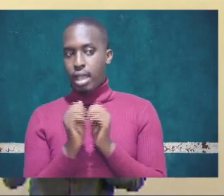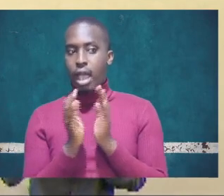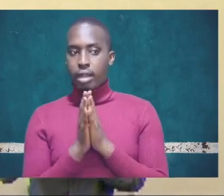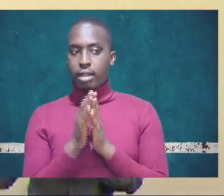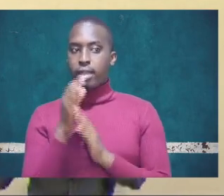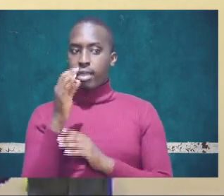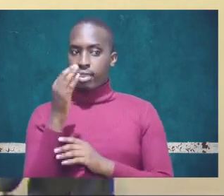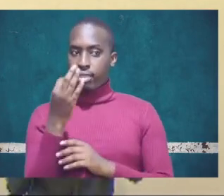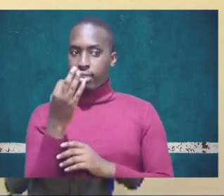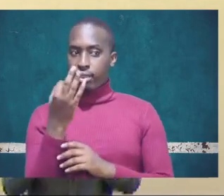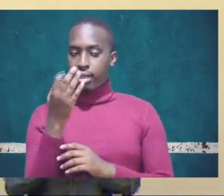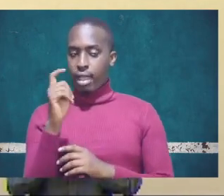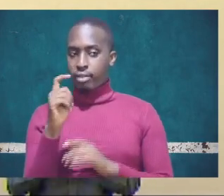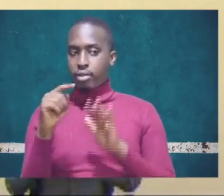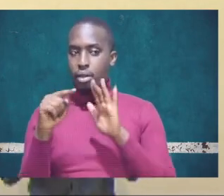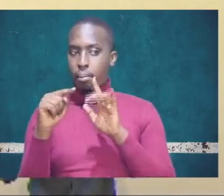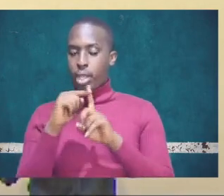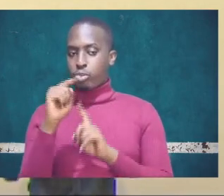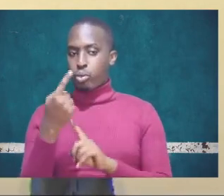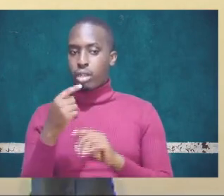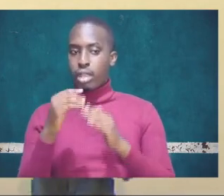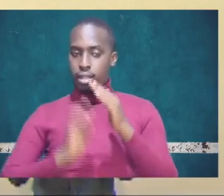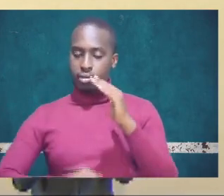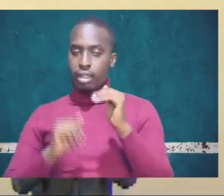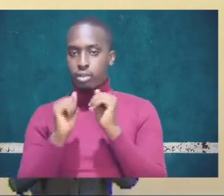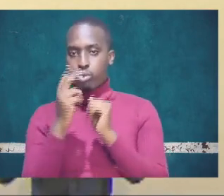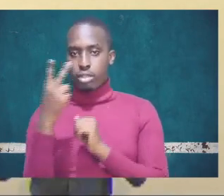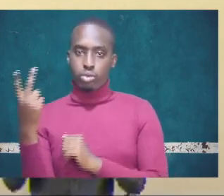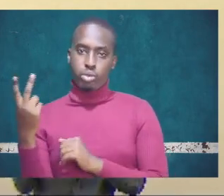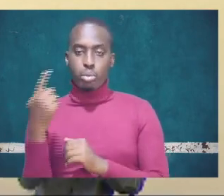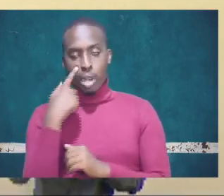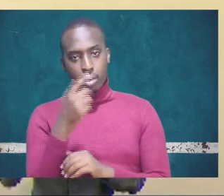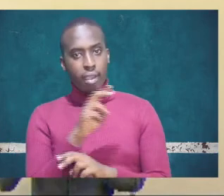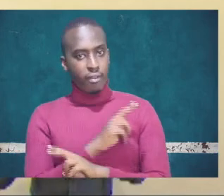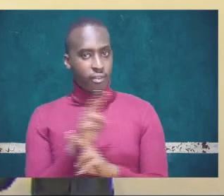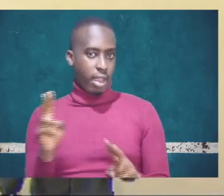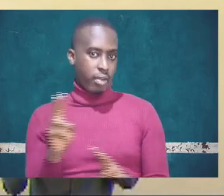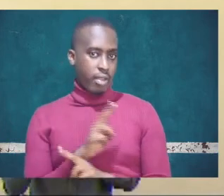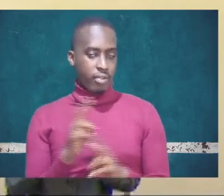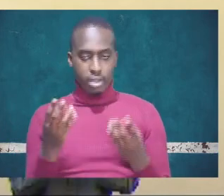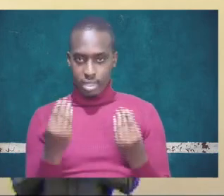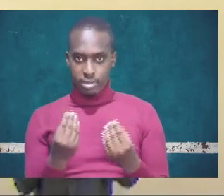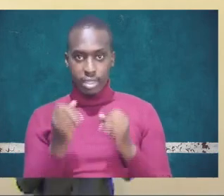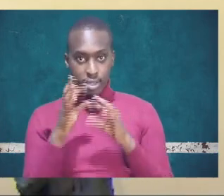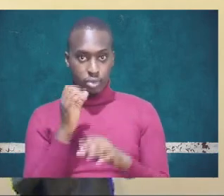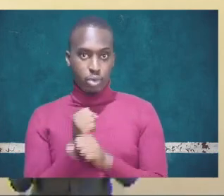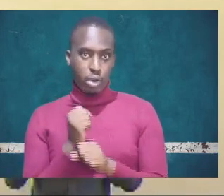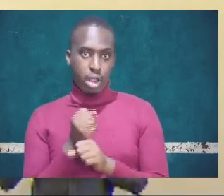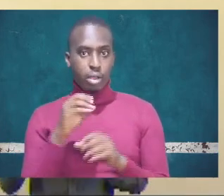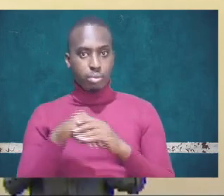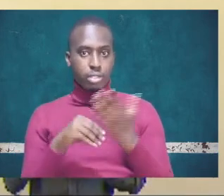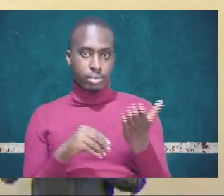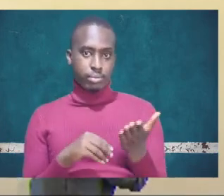1 less than 22. Now, students, I think you've seen how it's very easy when you do work on